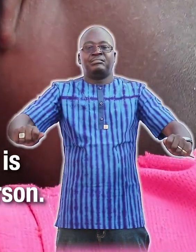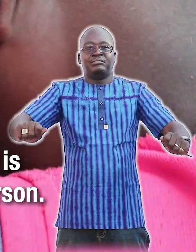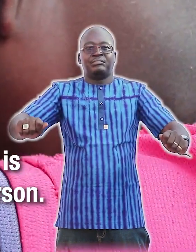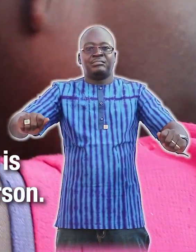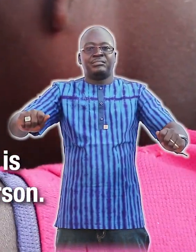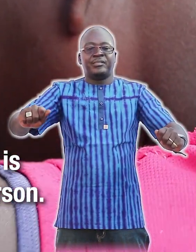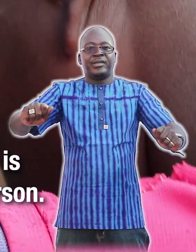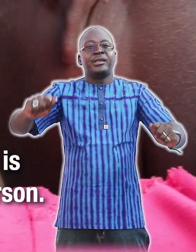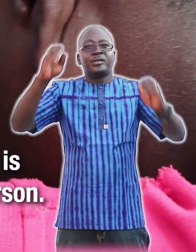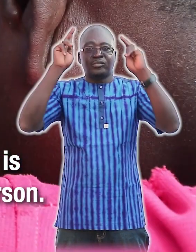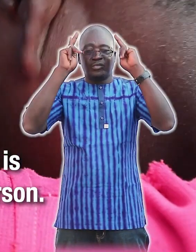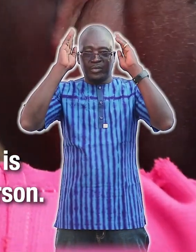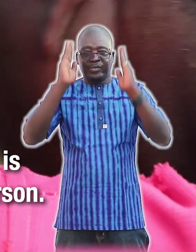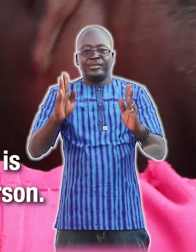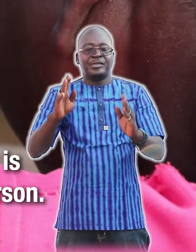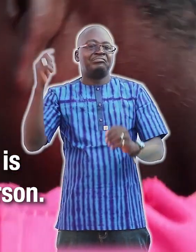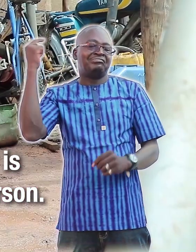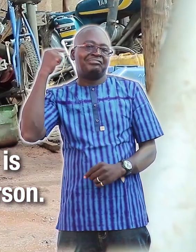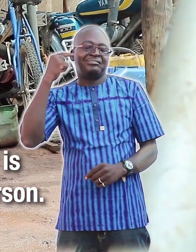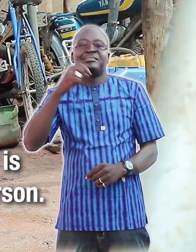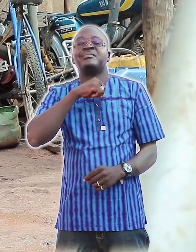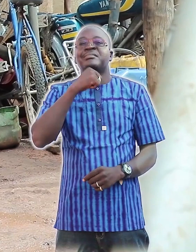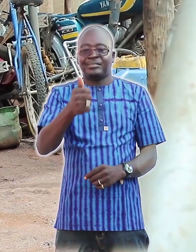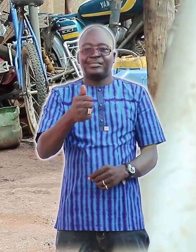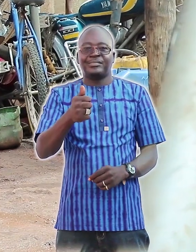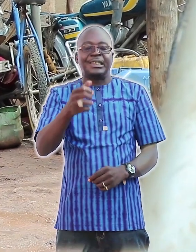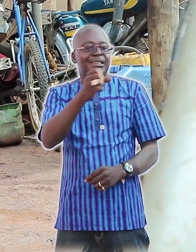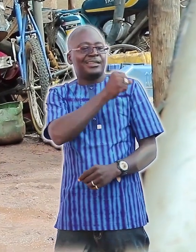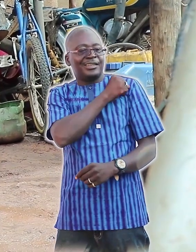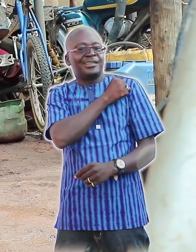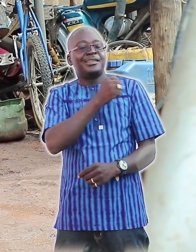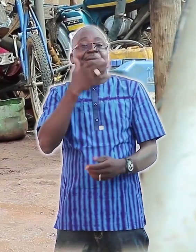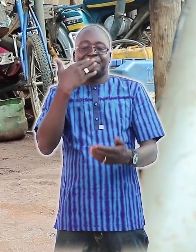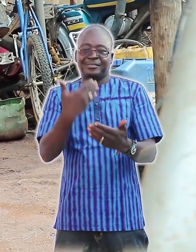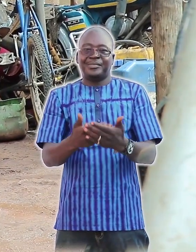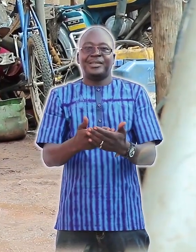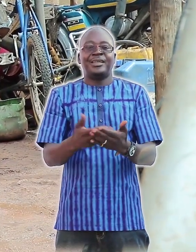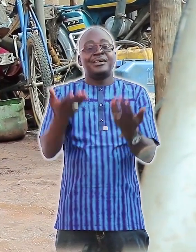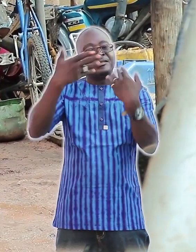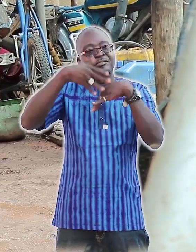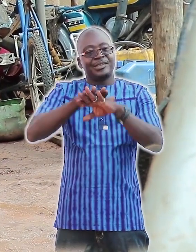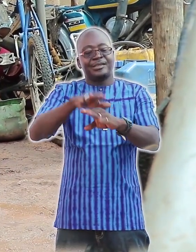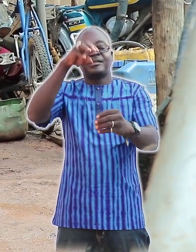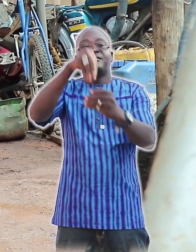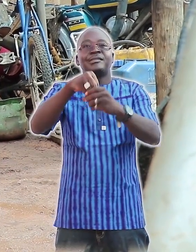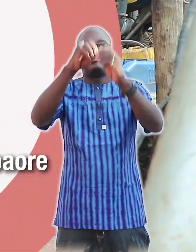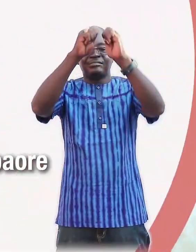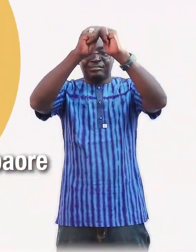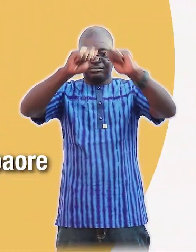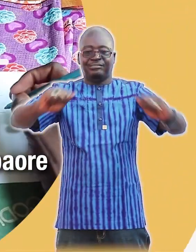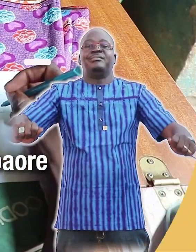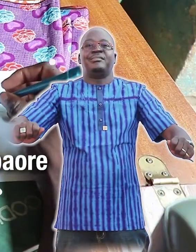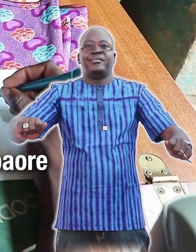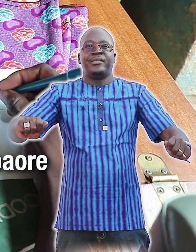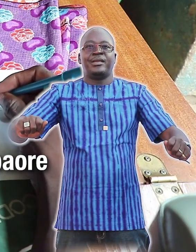The workshop coordinator is himself a hard of hearing person. The Jew is fulfilled since joining the workshop. There